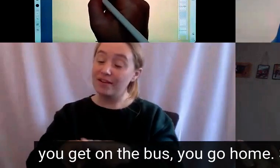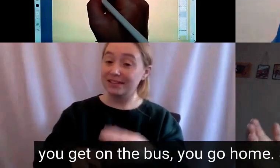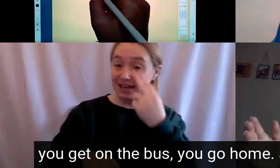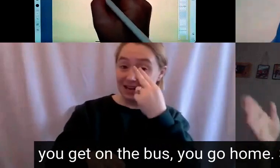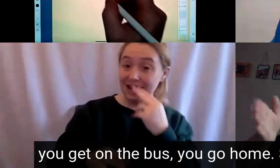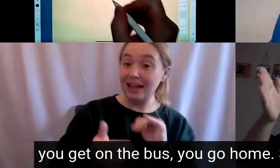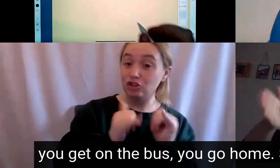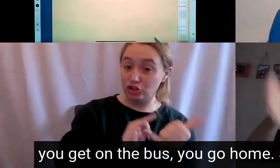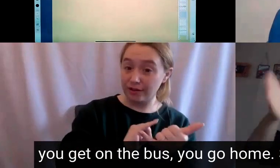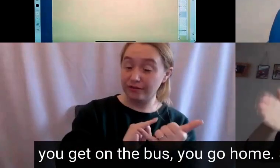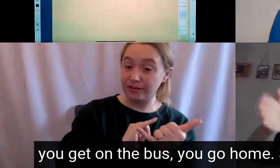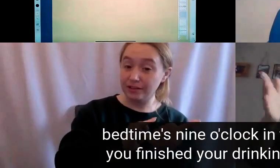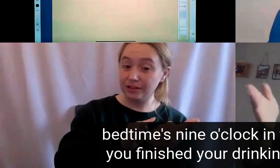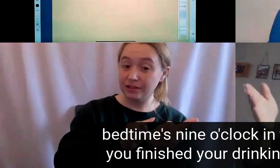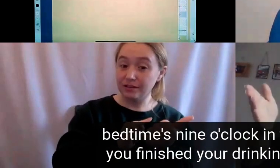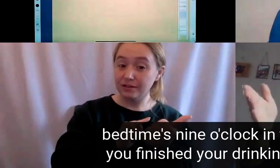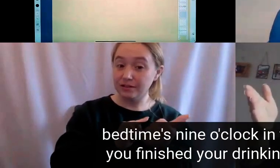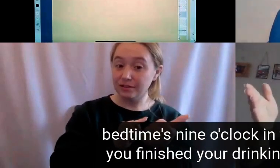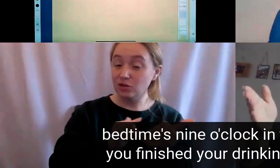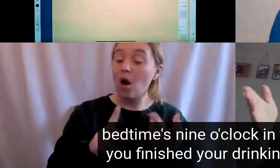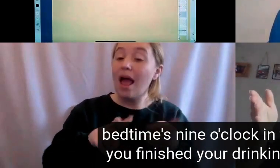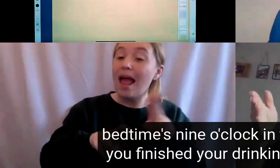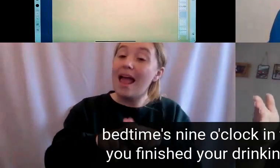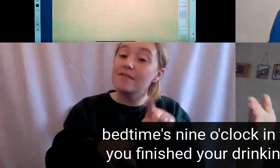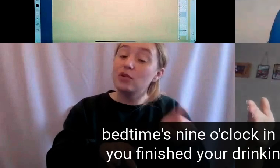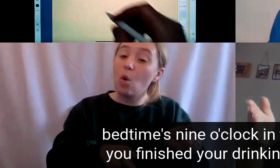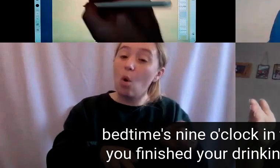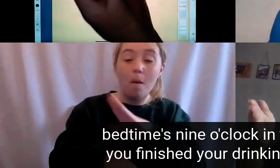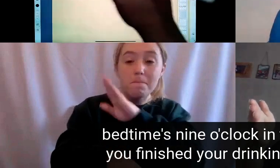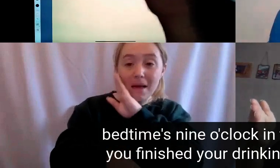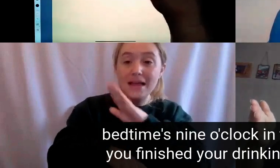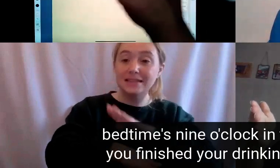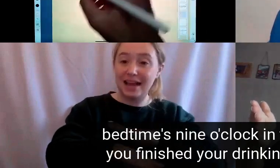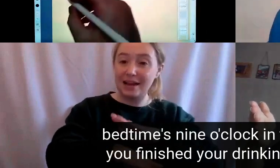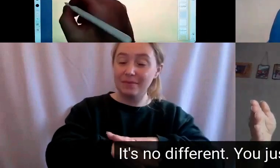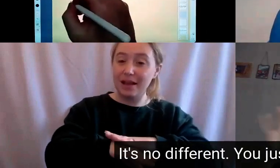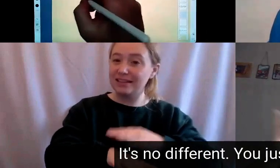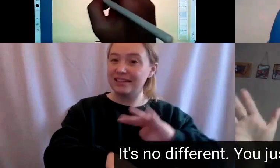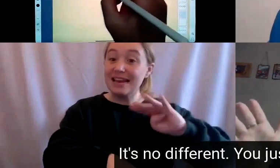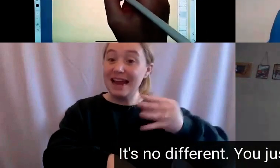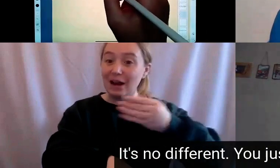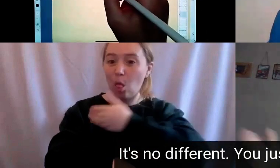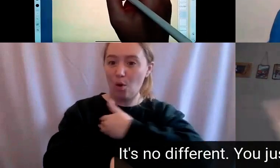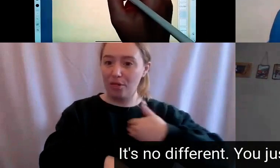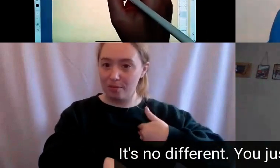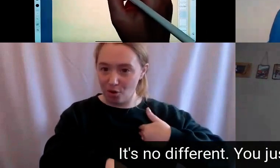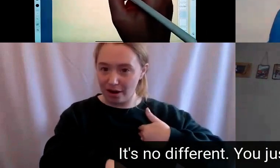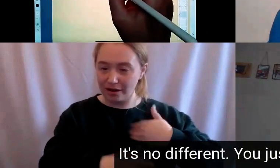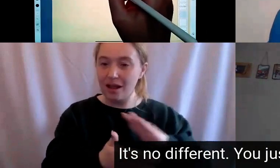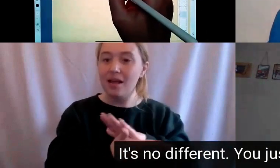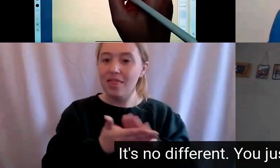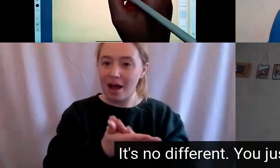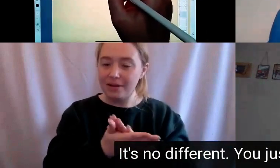go home. So whatever bedtime, if bedtime's 9 o'clock in the morning, you finished your drinking at 6 a.m. It's no different. You just move it.